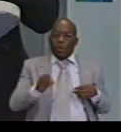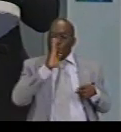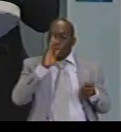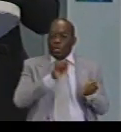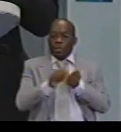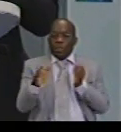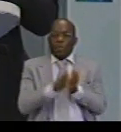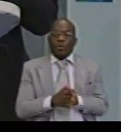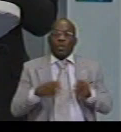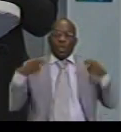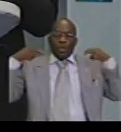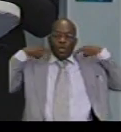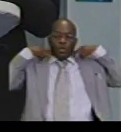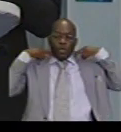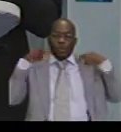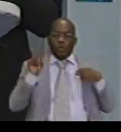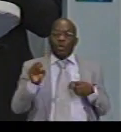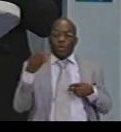Yokes of blindness,